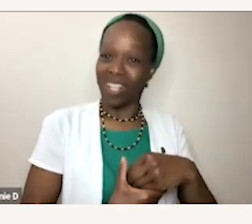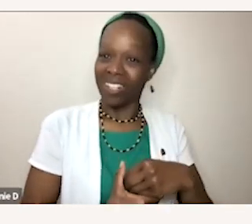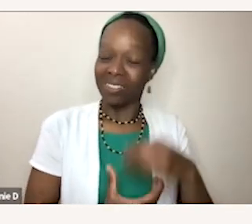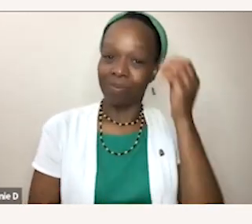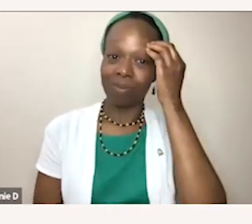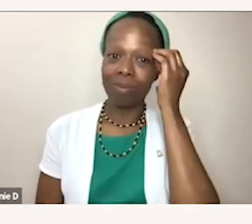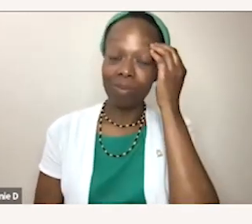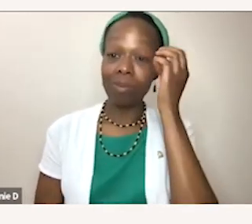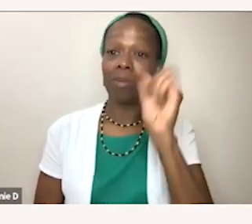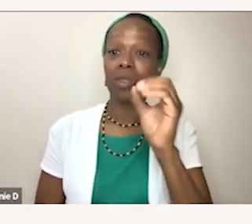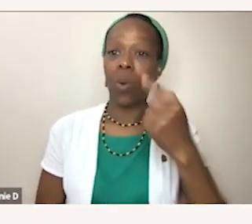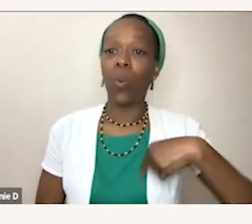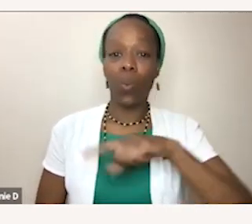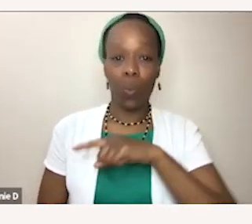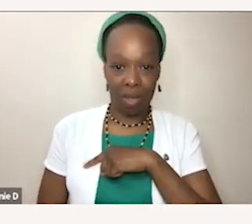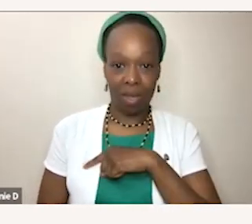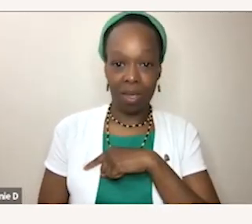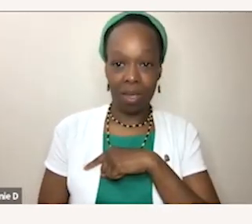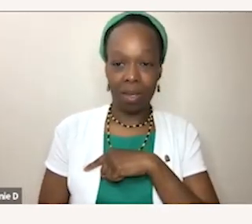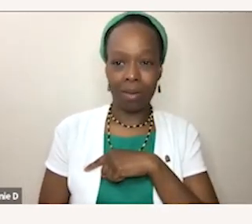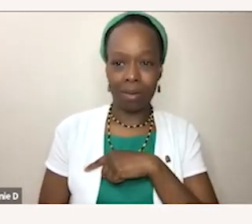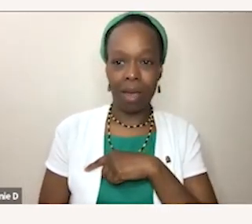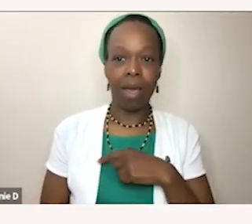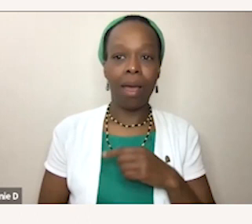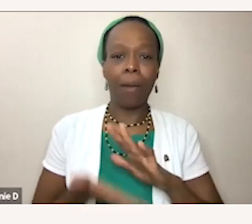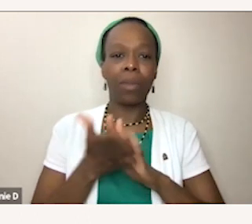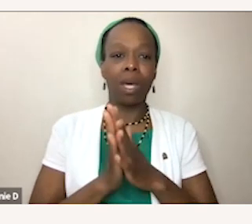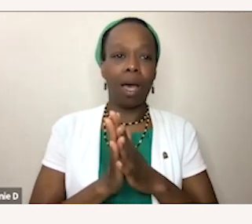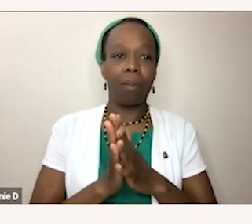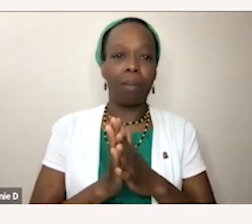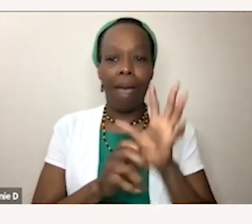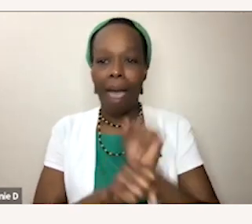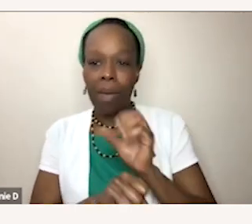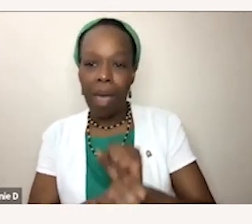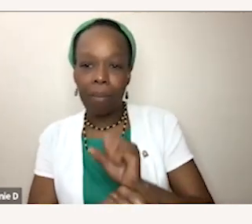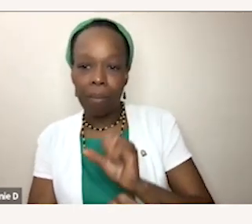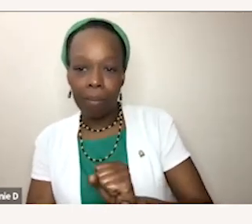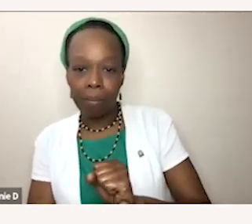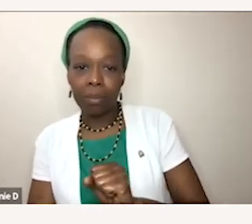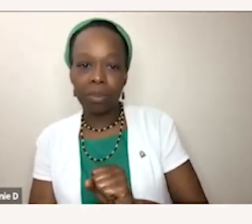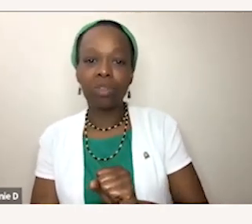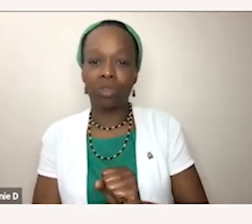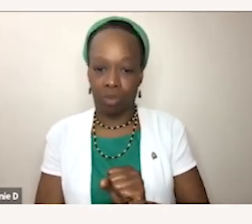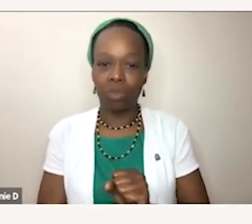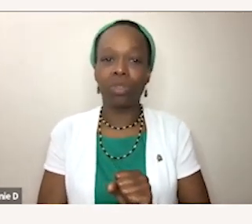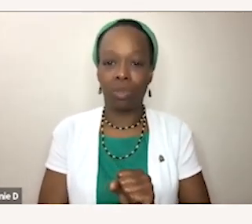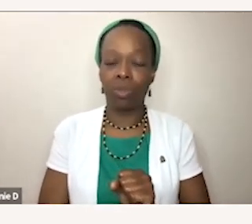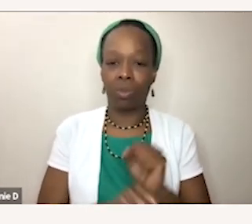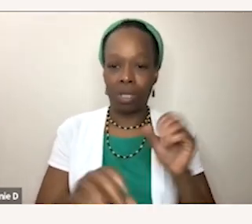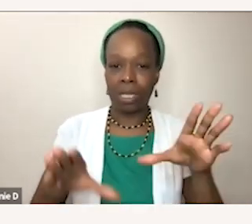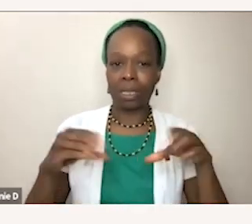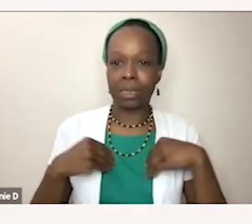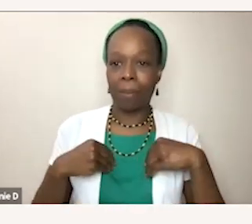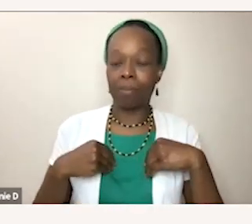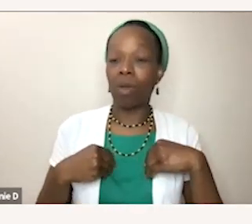So we have been conditioned to perceive verbal communication